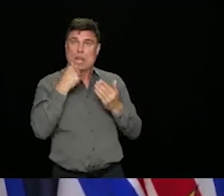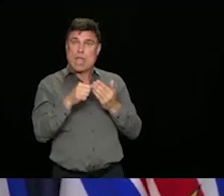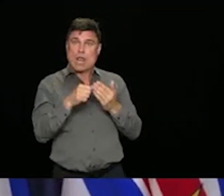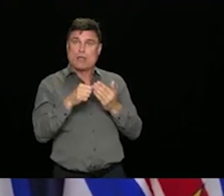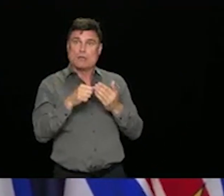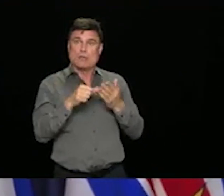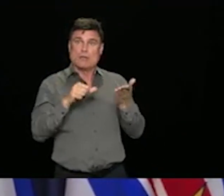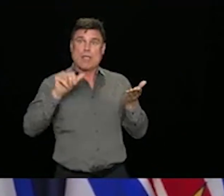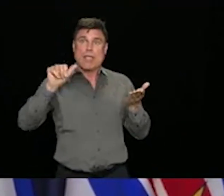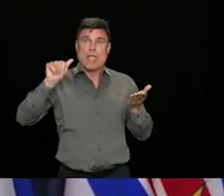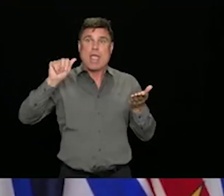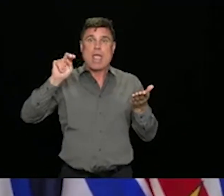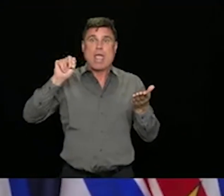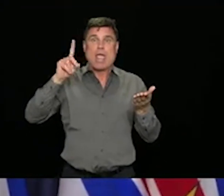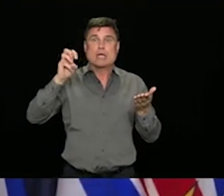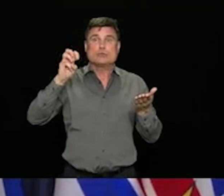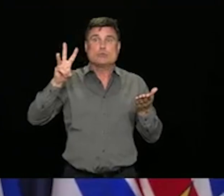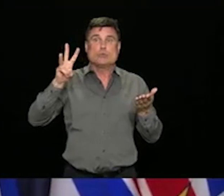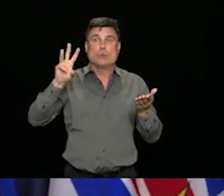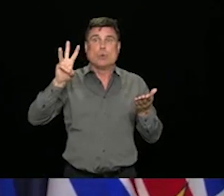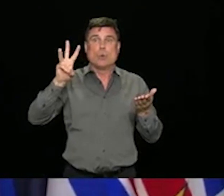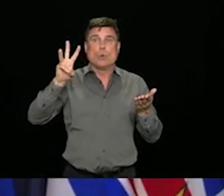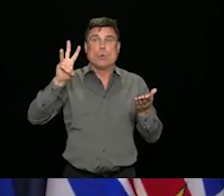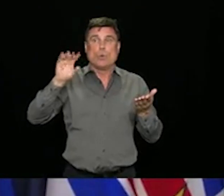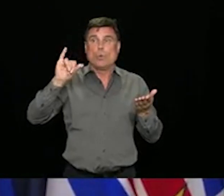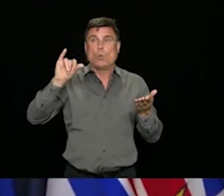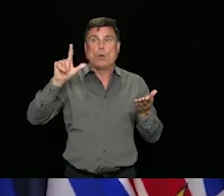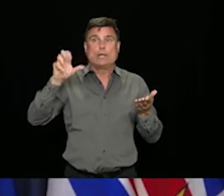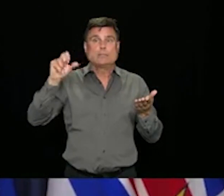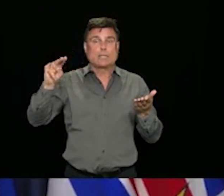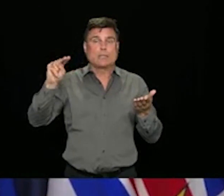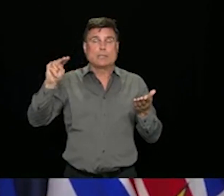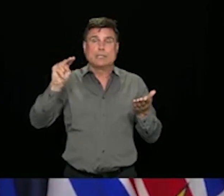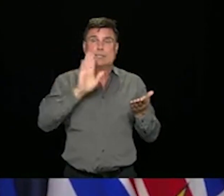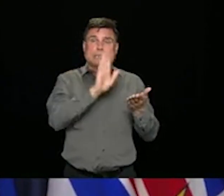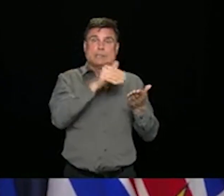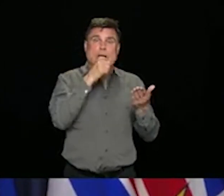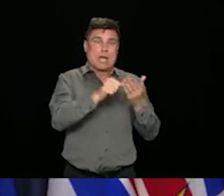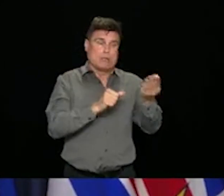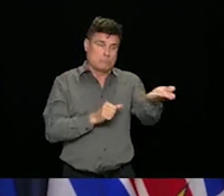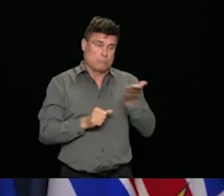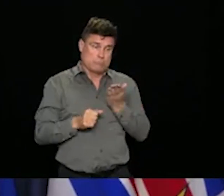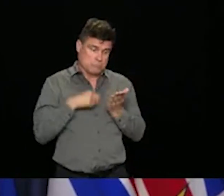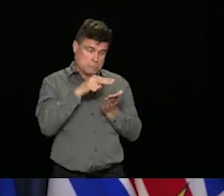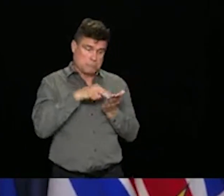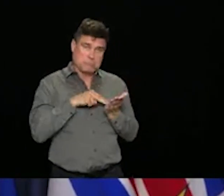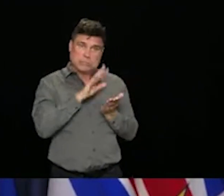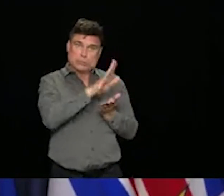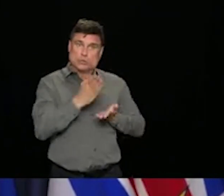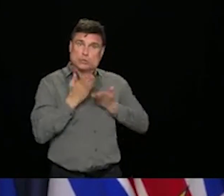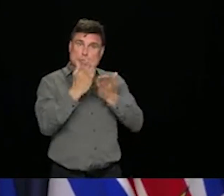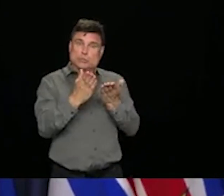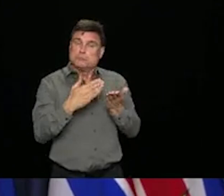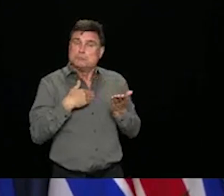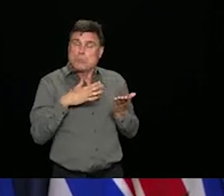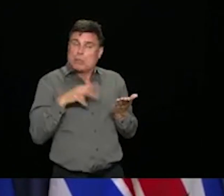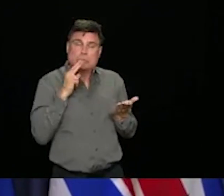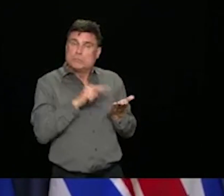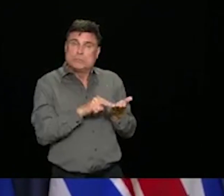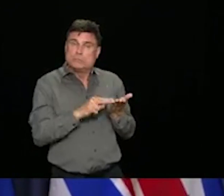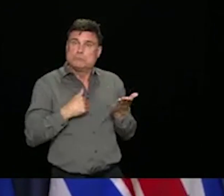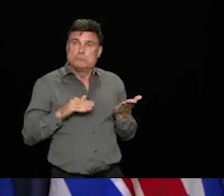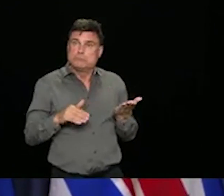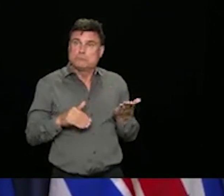Just to say that we continue to appreciate and I think have a very good relationship with the parties in the legislature. It's absolutely